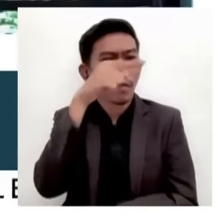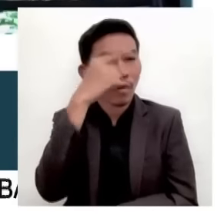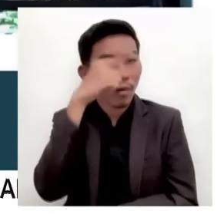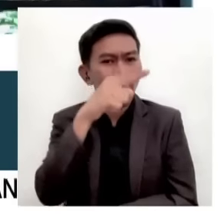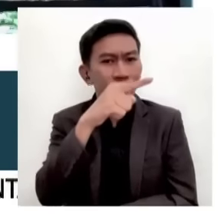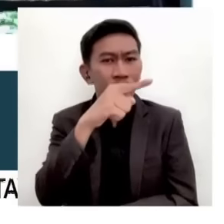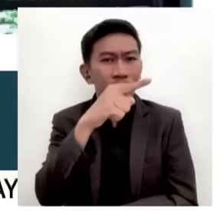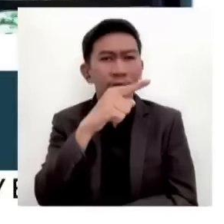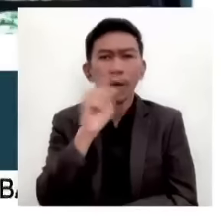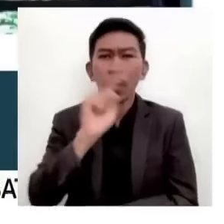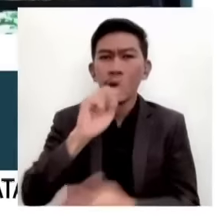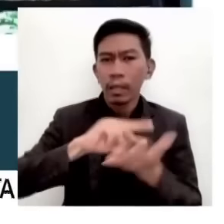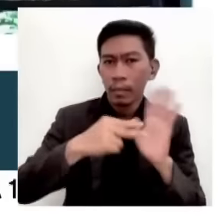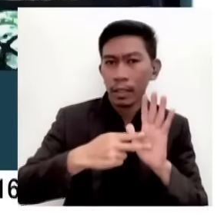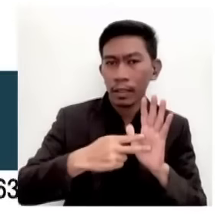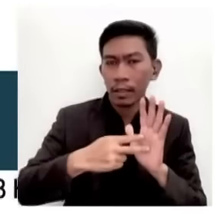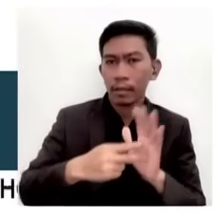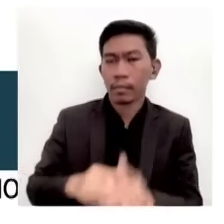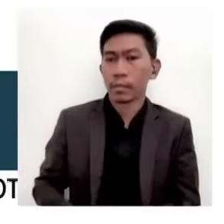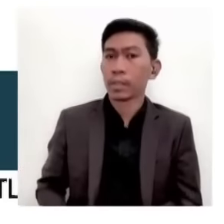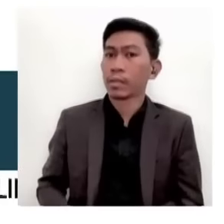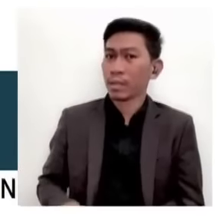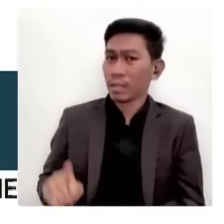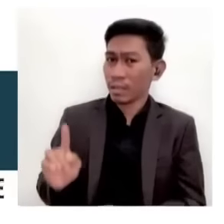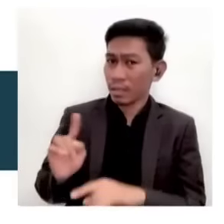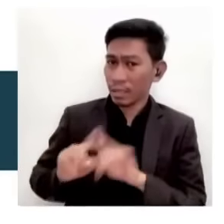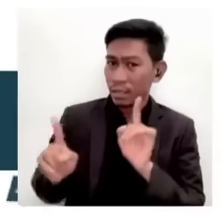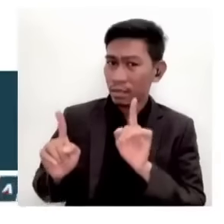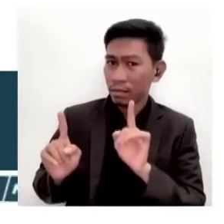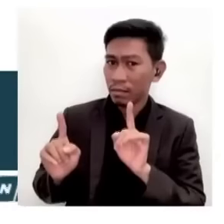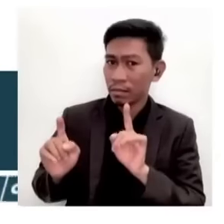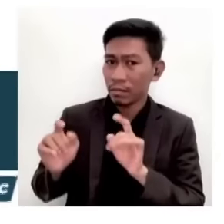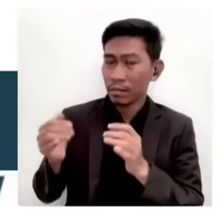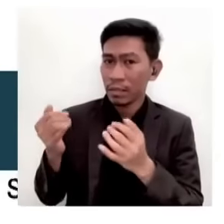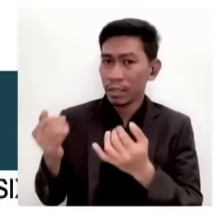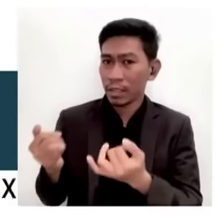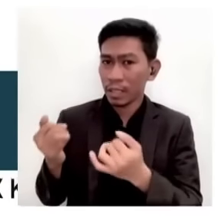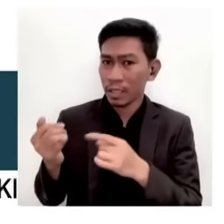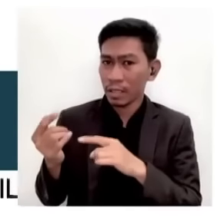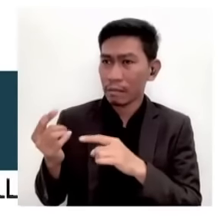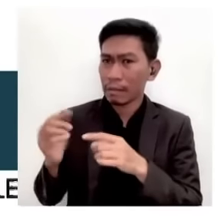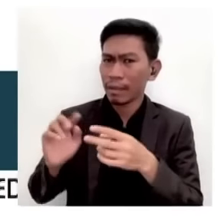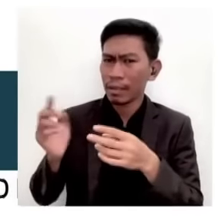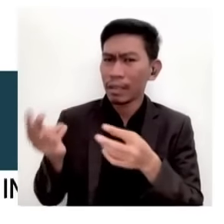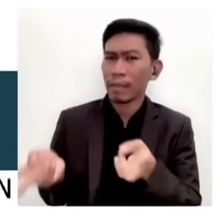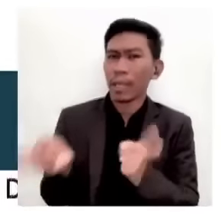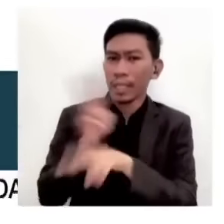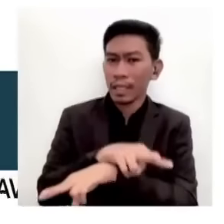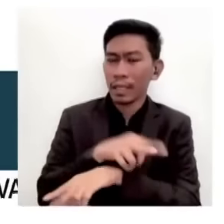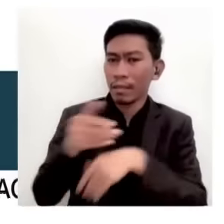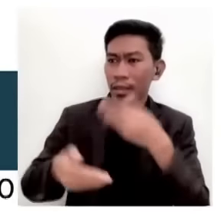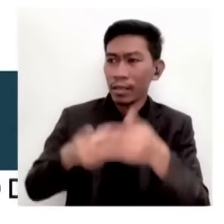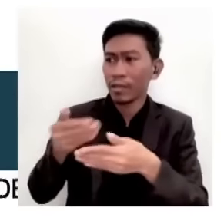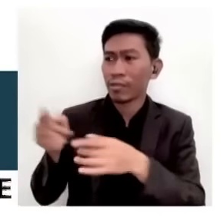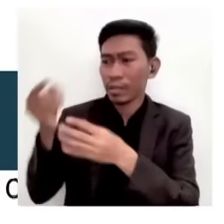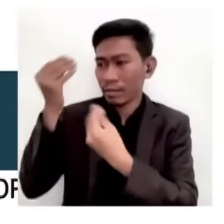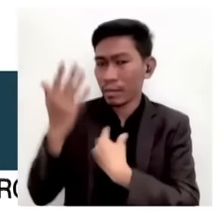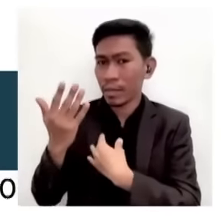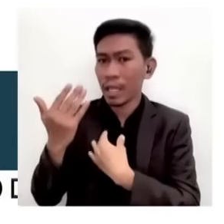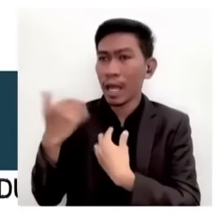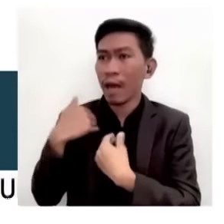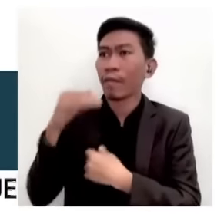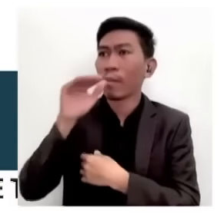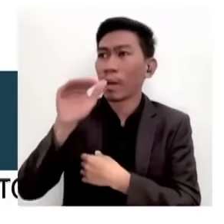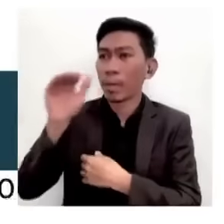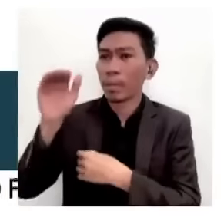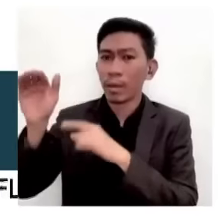But shouldn't it be the other way? You're saying there was a clamor. Why is there a need to explain? If the clamor is coming from the people,